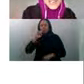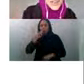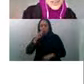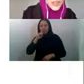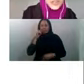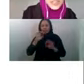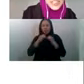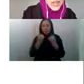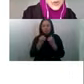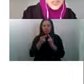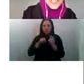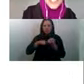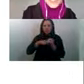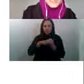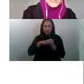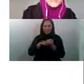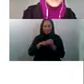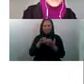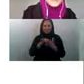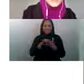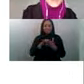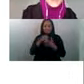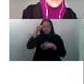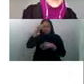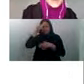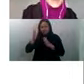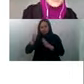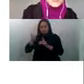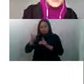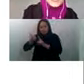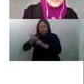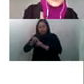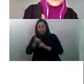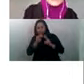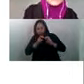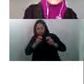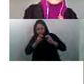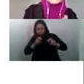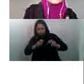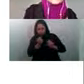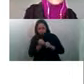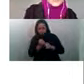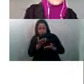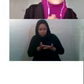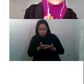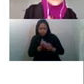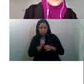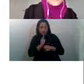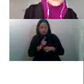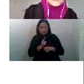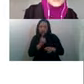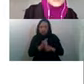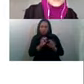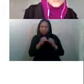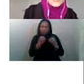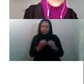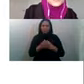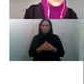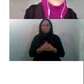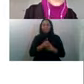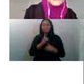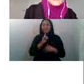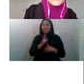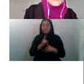by a scholar. Now, it's really interesting to see the value of zakat in the sense that